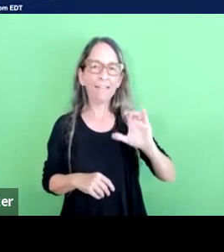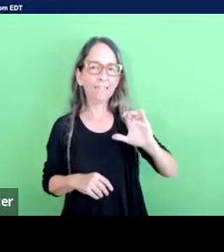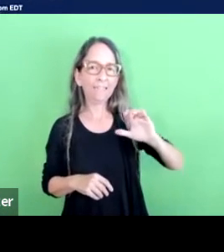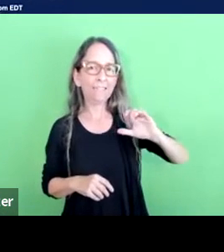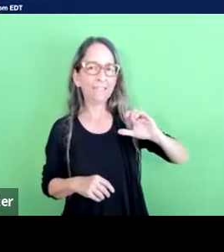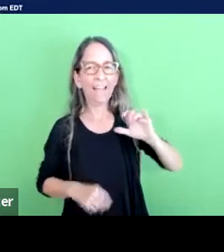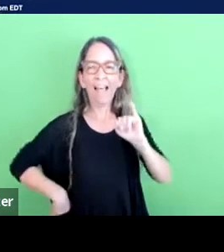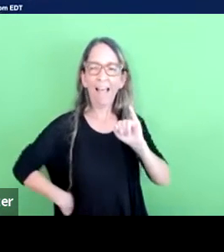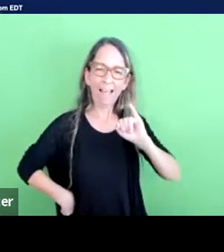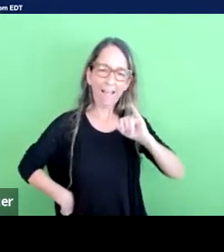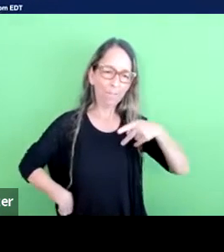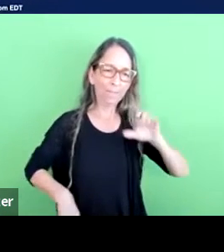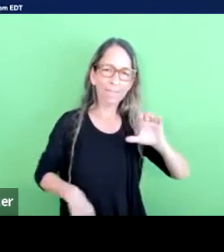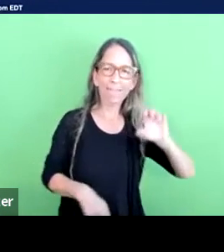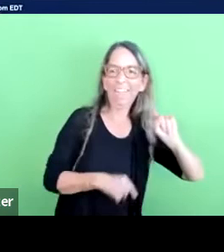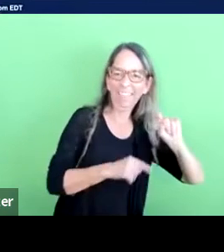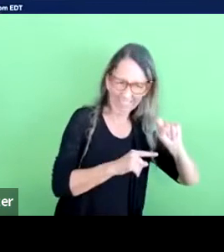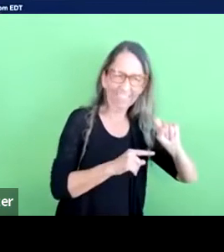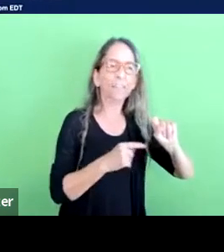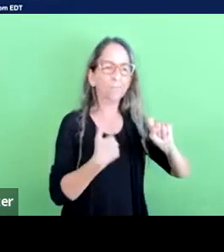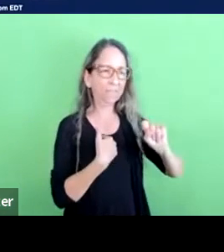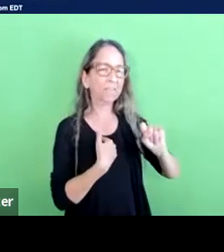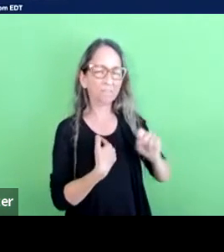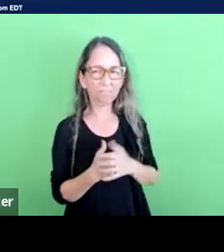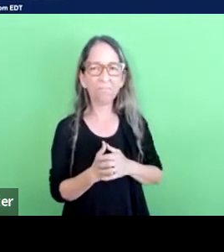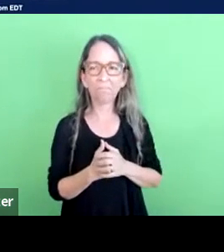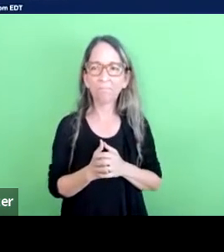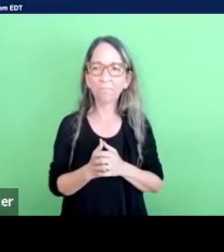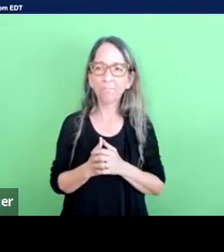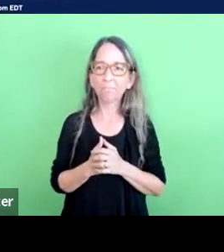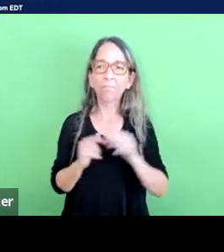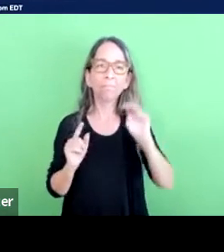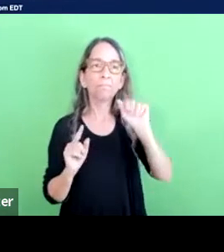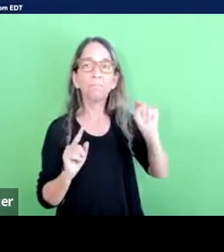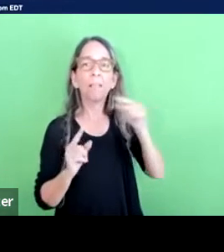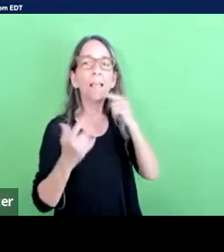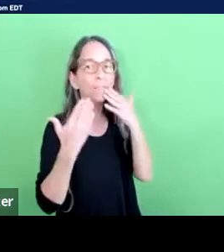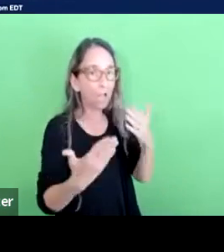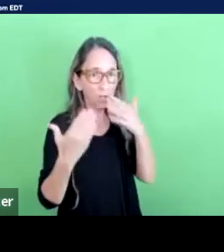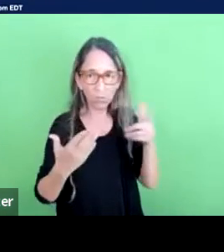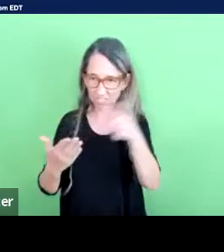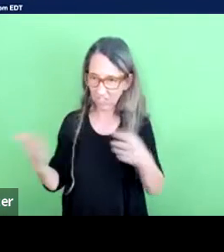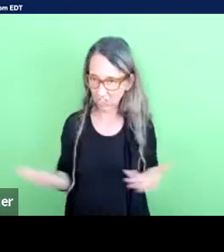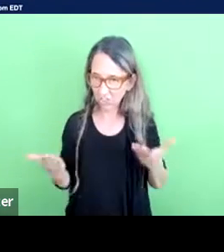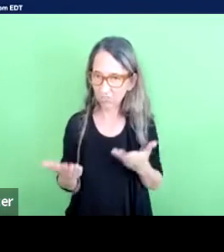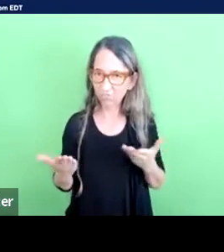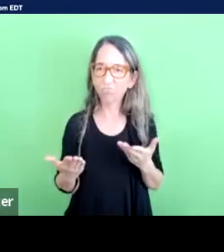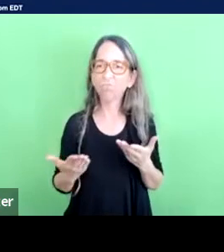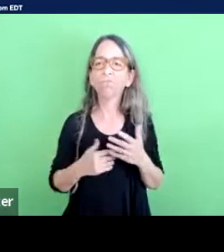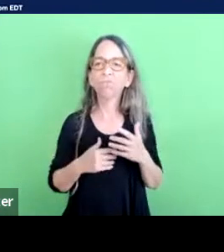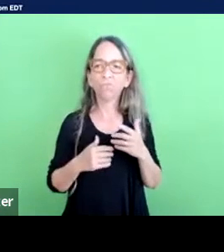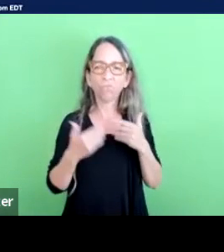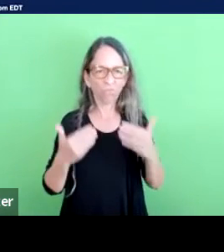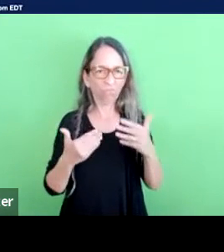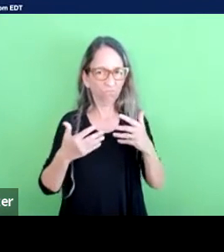Okay. All right, well, thank you all for being here. I appreciate it. And I'm gonna go ahead and start our panel